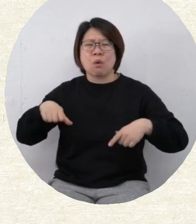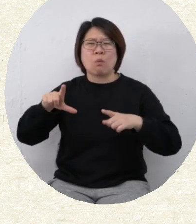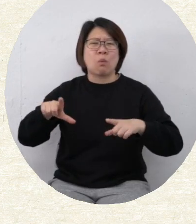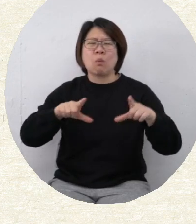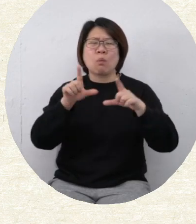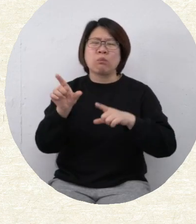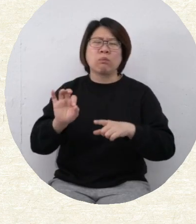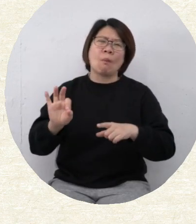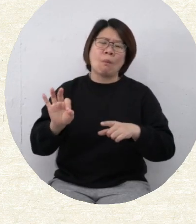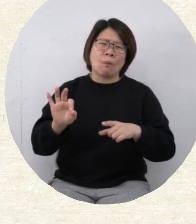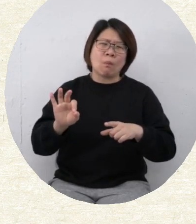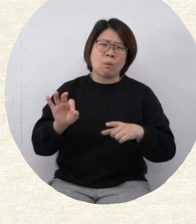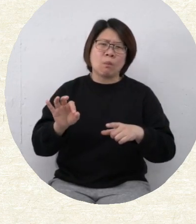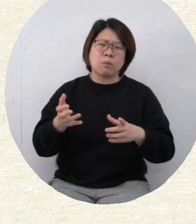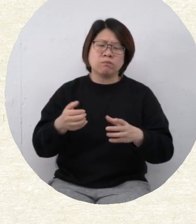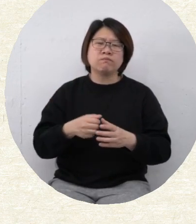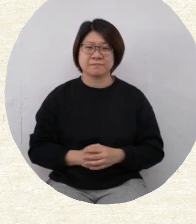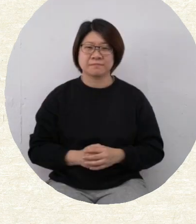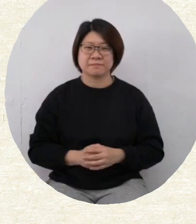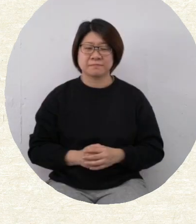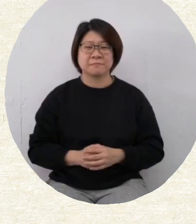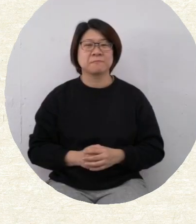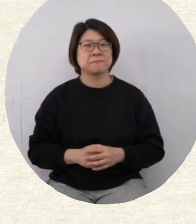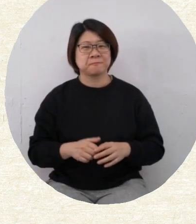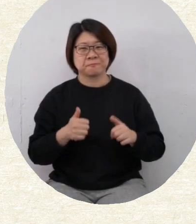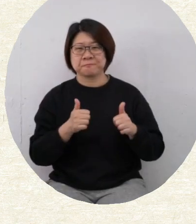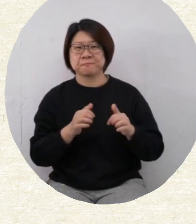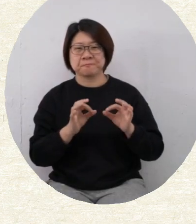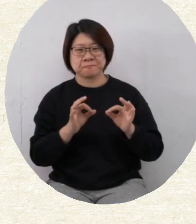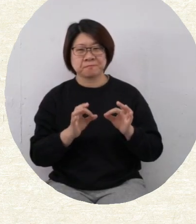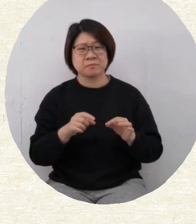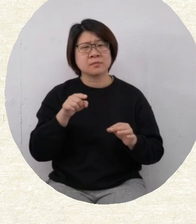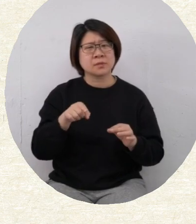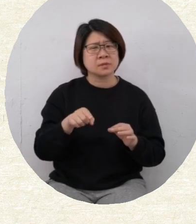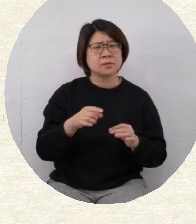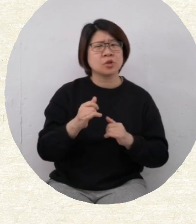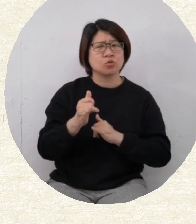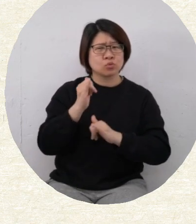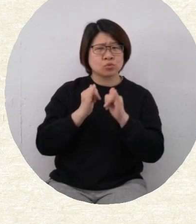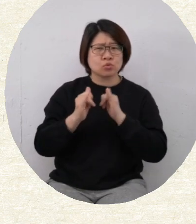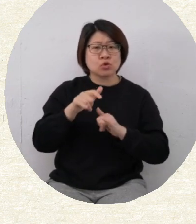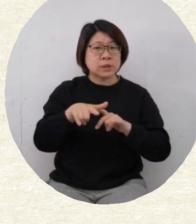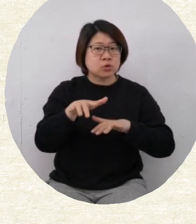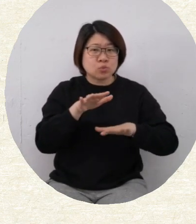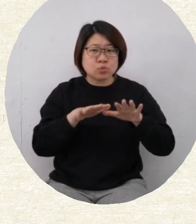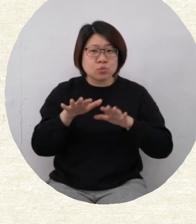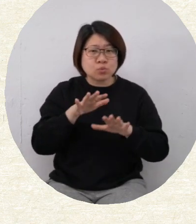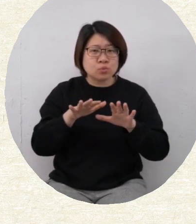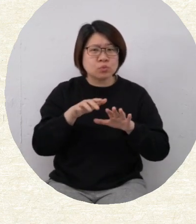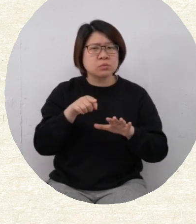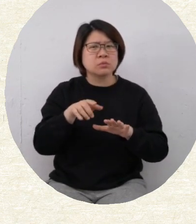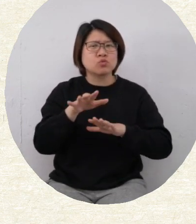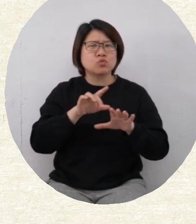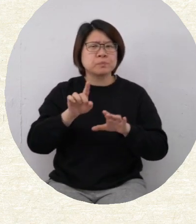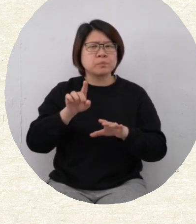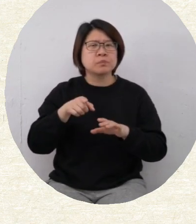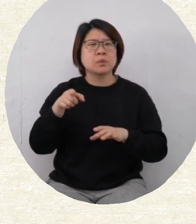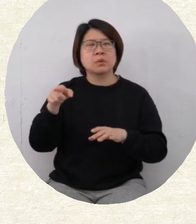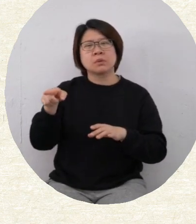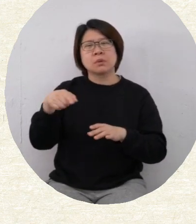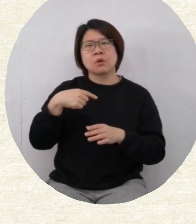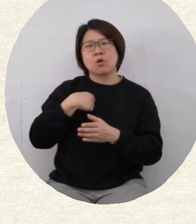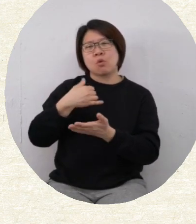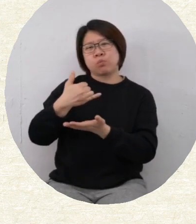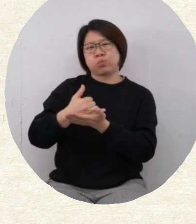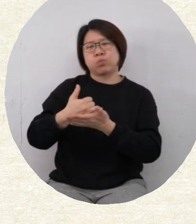students? Because in Hong Kong, printmaking is very rarely seen, whether it's in art or in